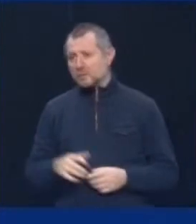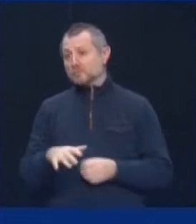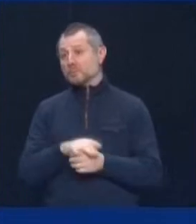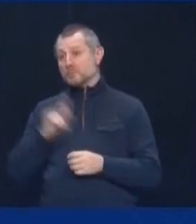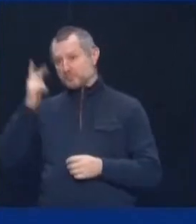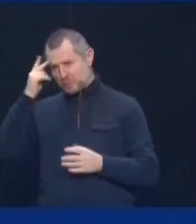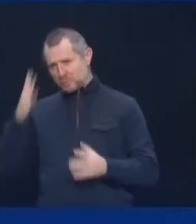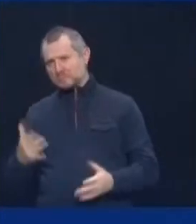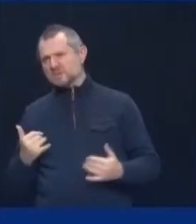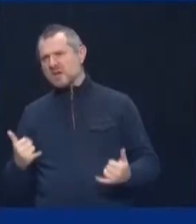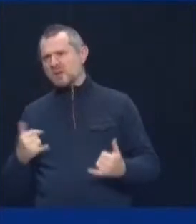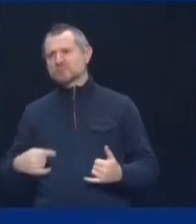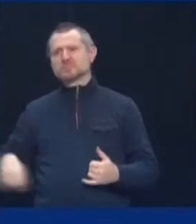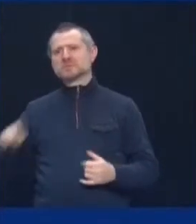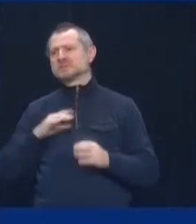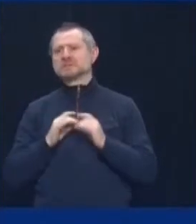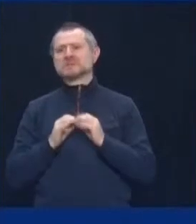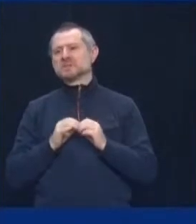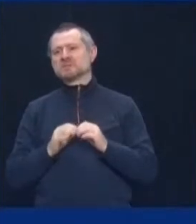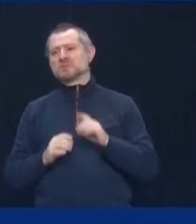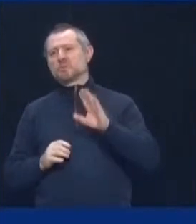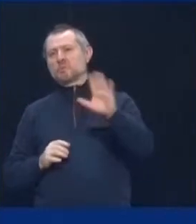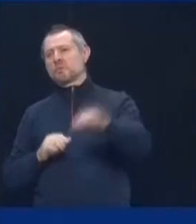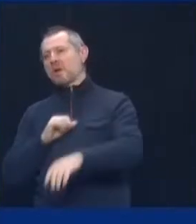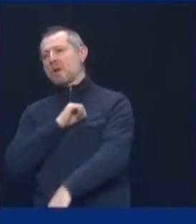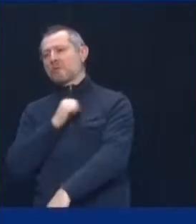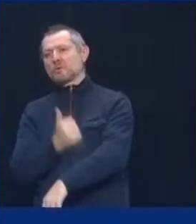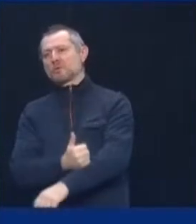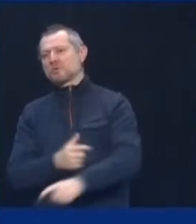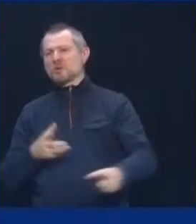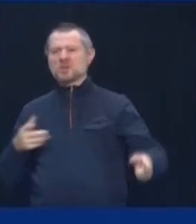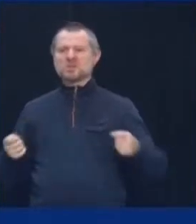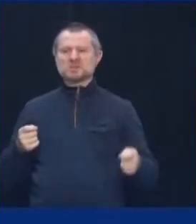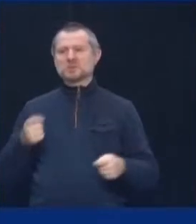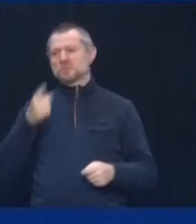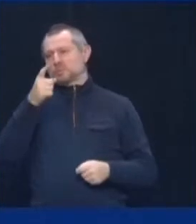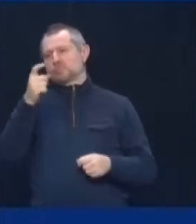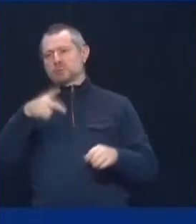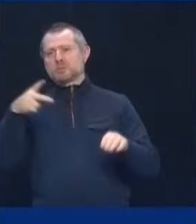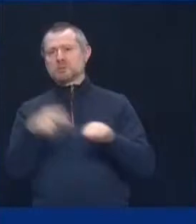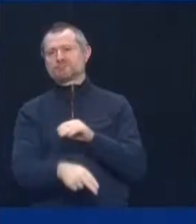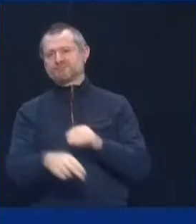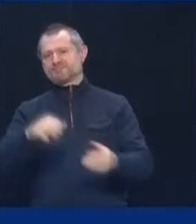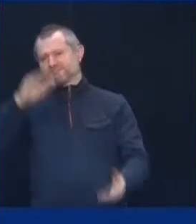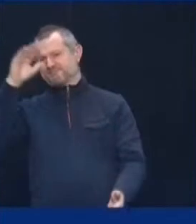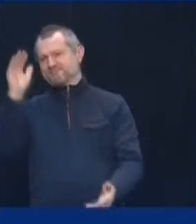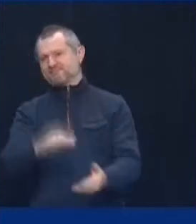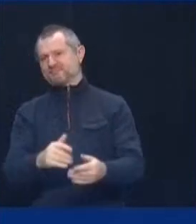for your authority to be reined in terms of shutdowns. I just wanted to see how you'd like to respond.